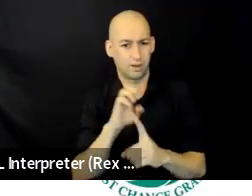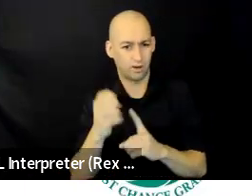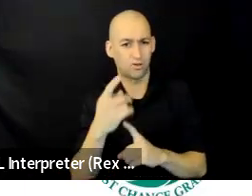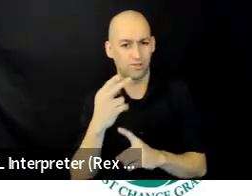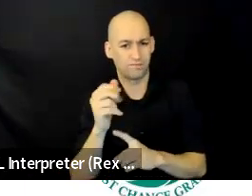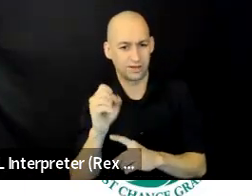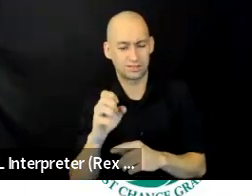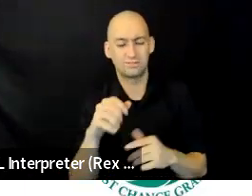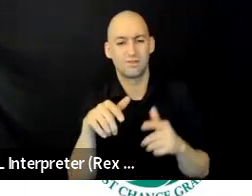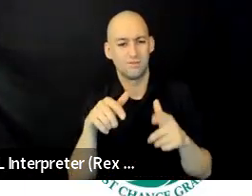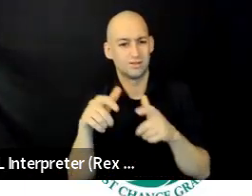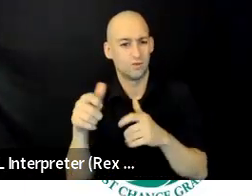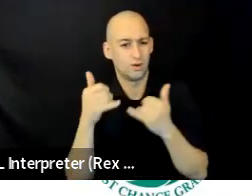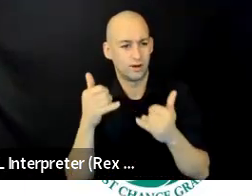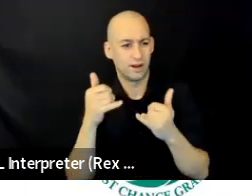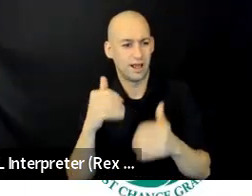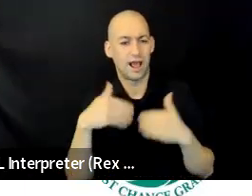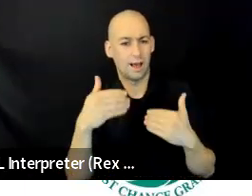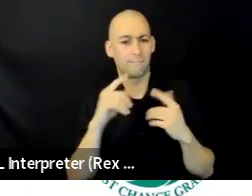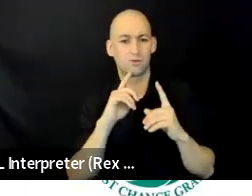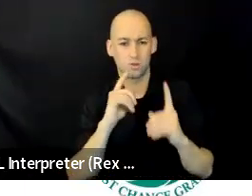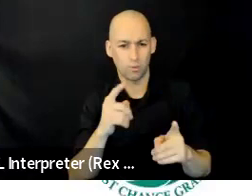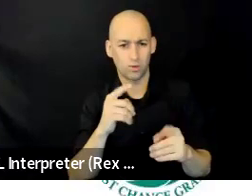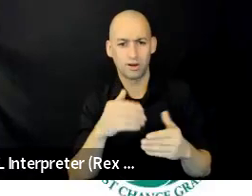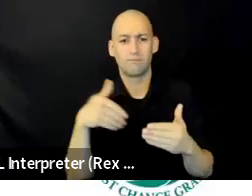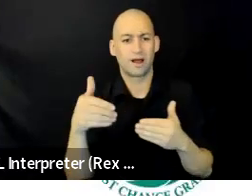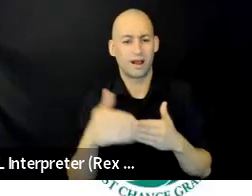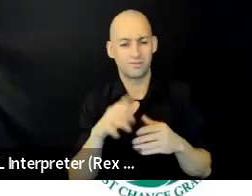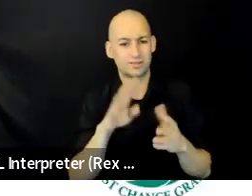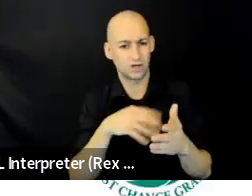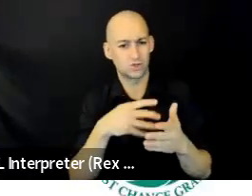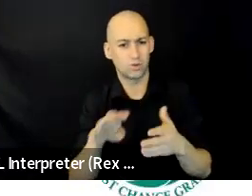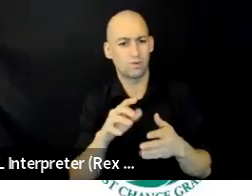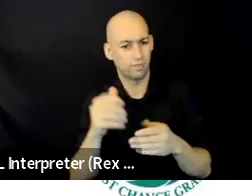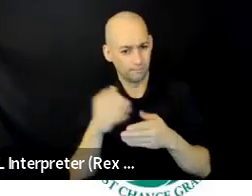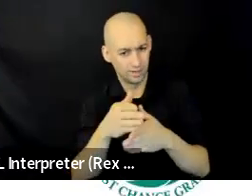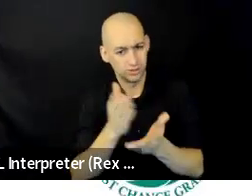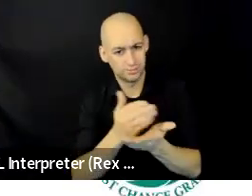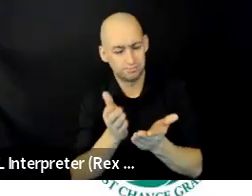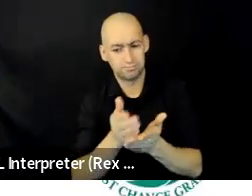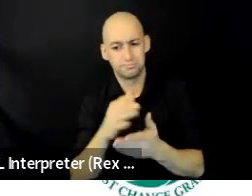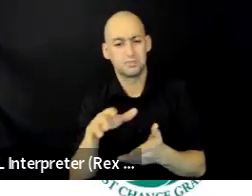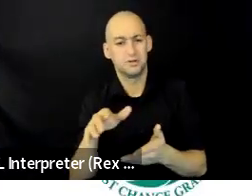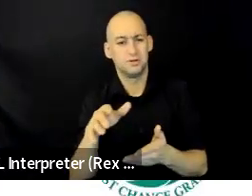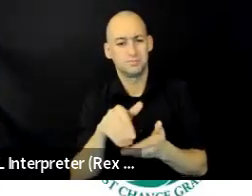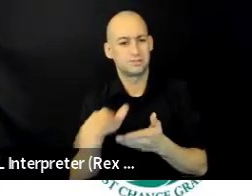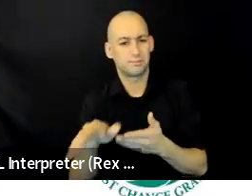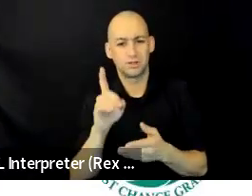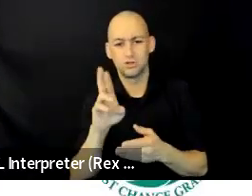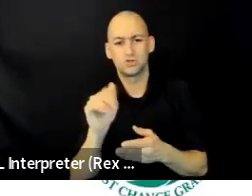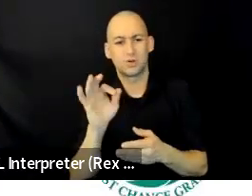forward to today, I'm happy to report that we're ahead of schedule and on budget as we circulate the draft environmental document next